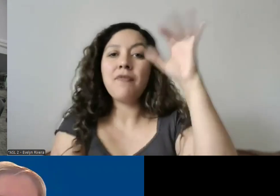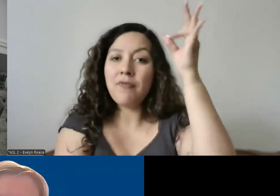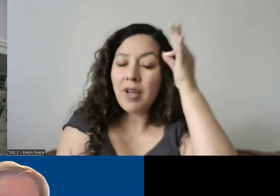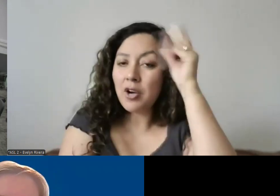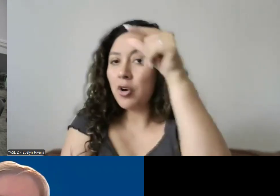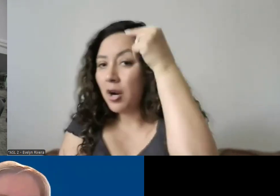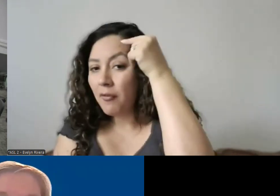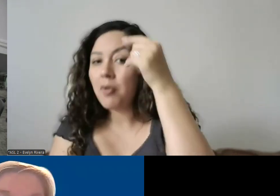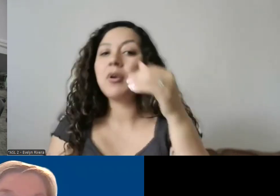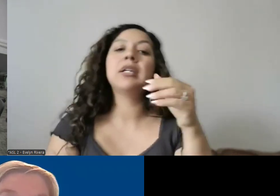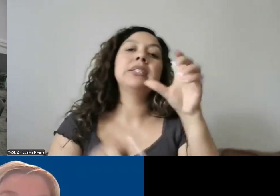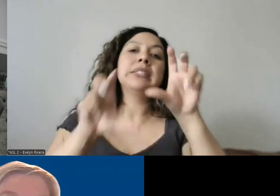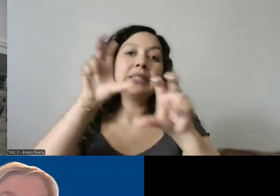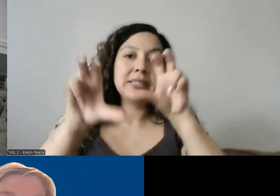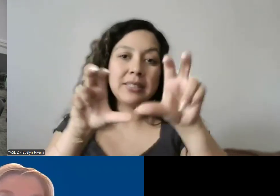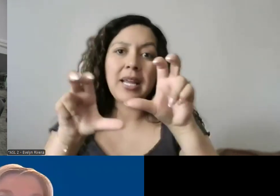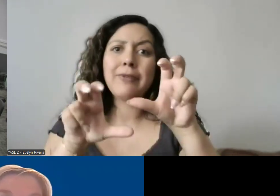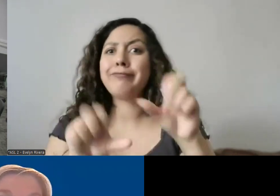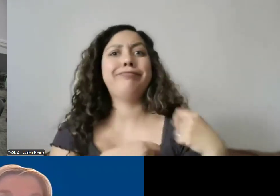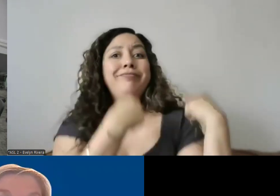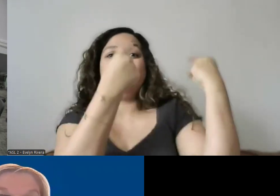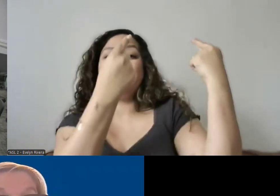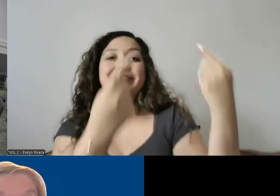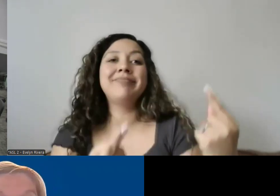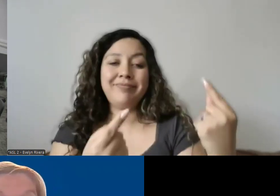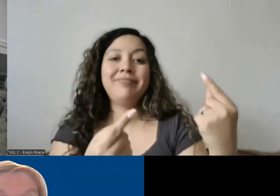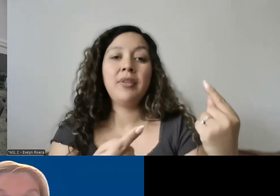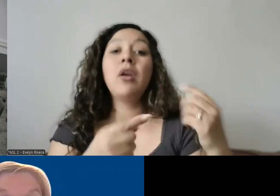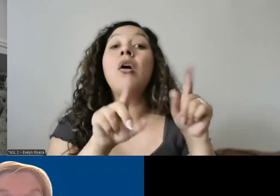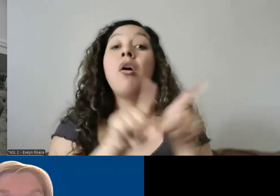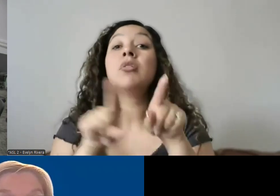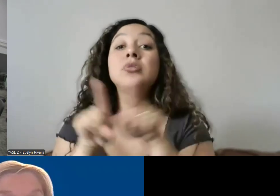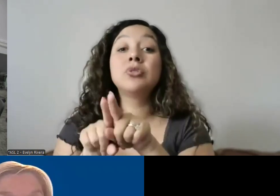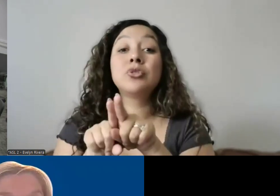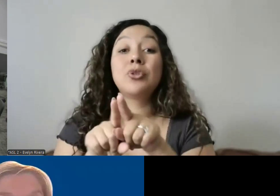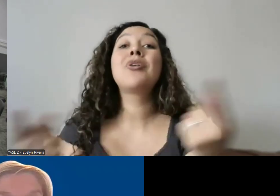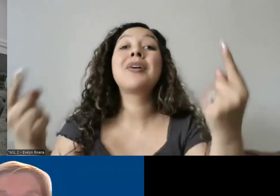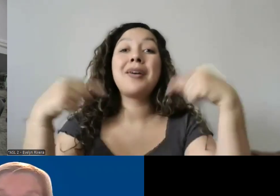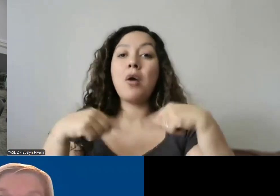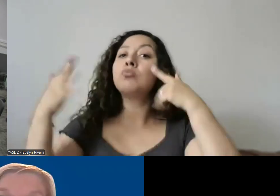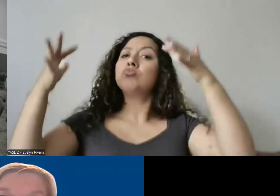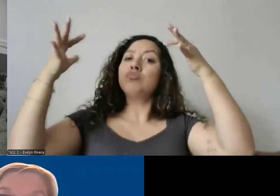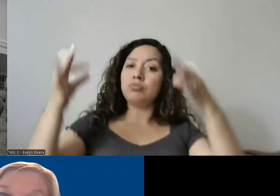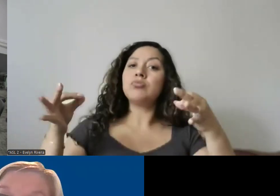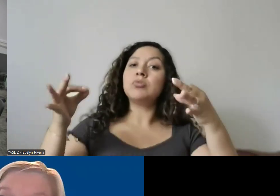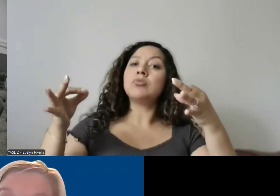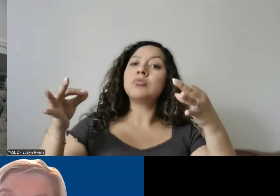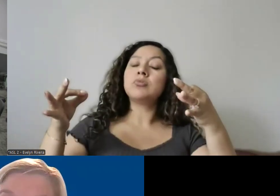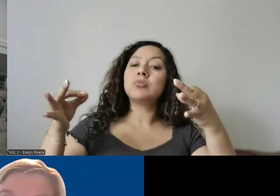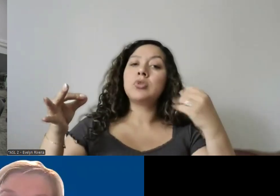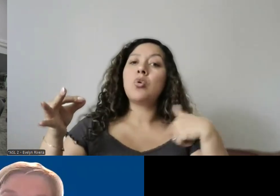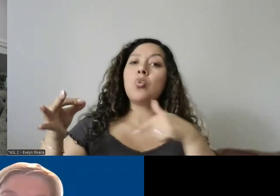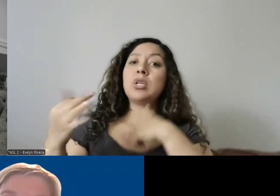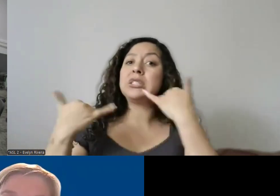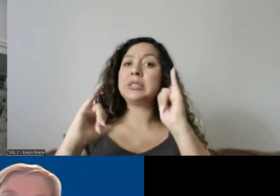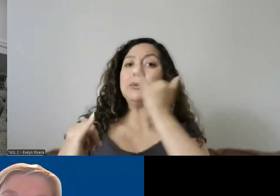and stakeholders over decades, and also coming to the conclusion that we still fall short